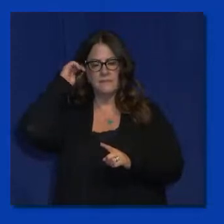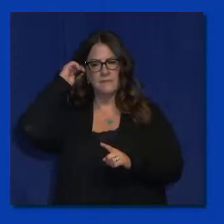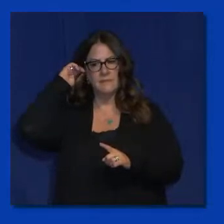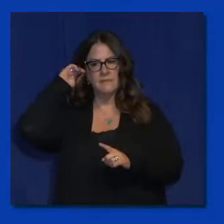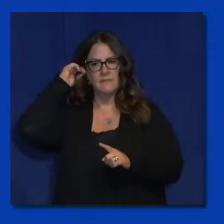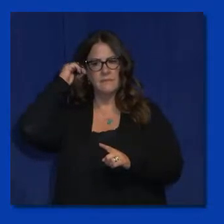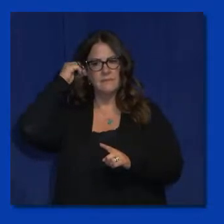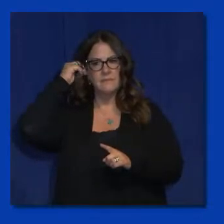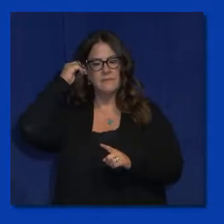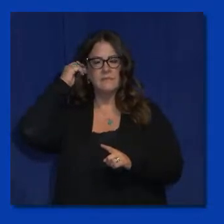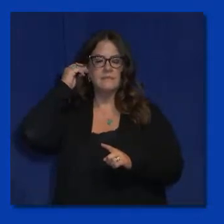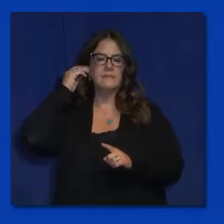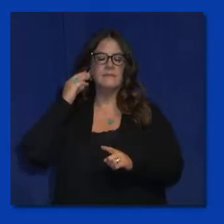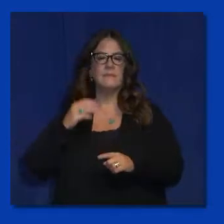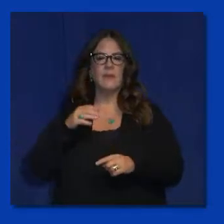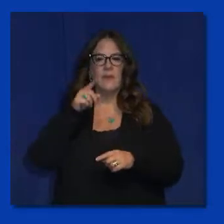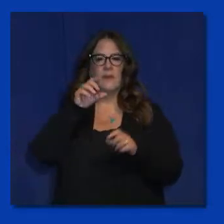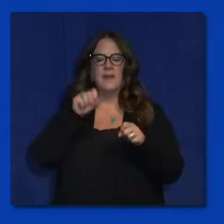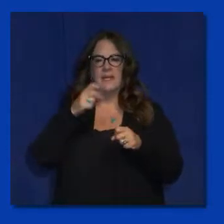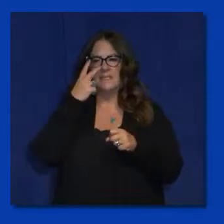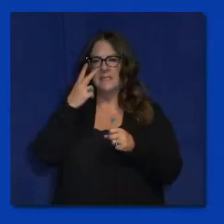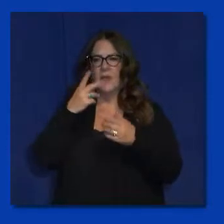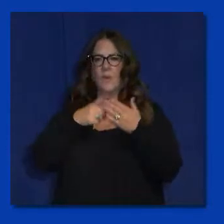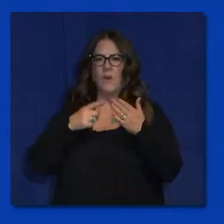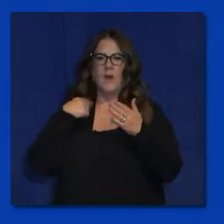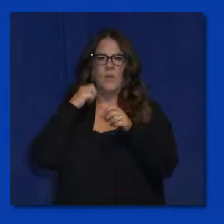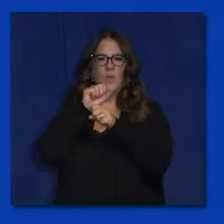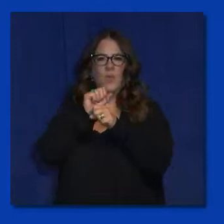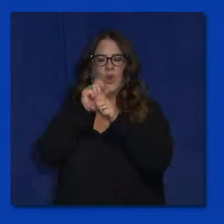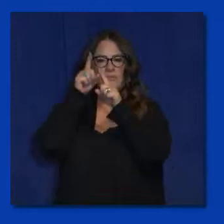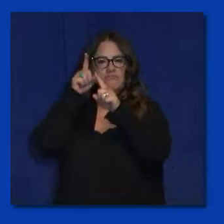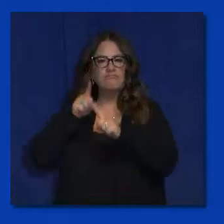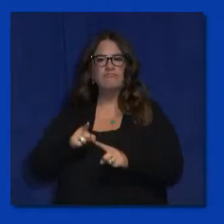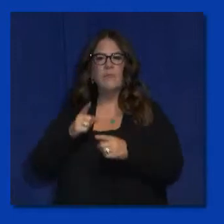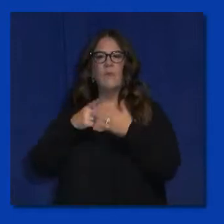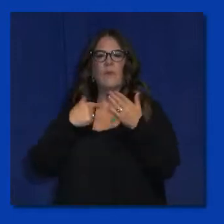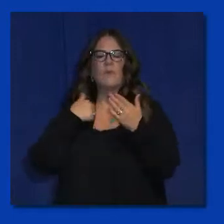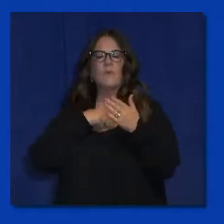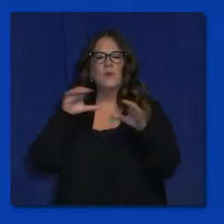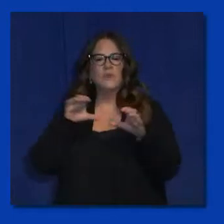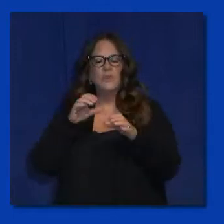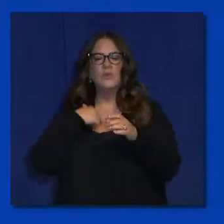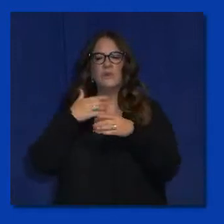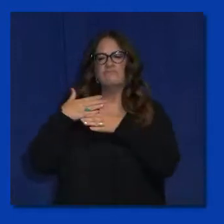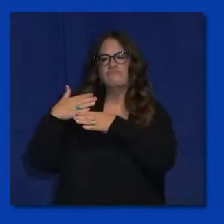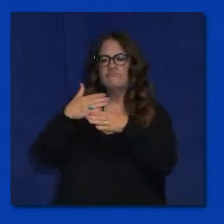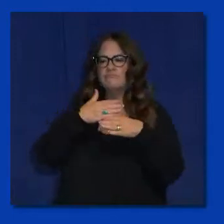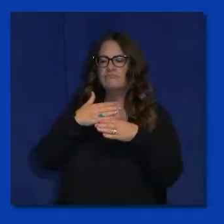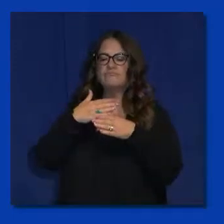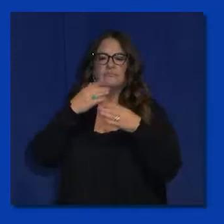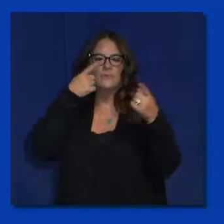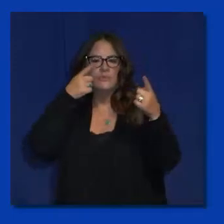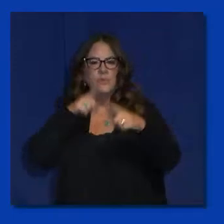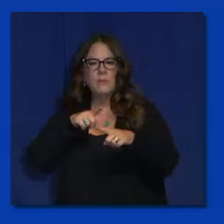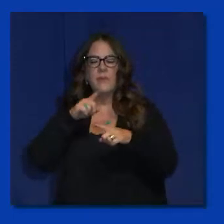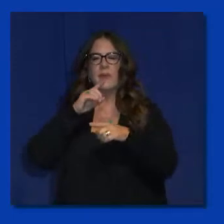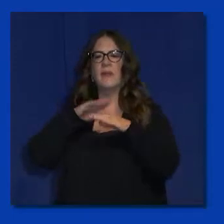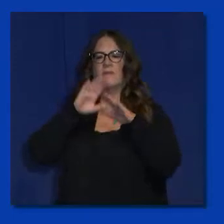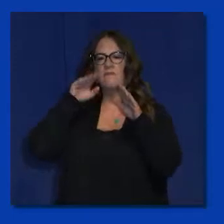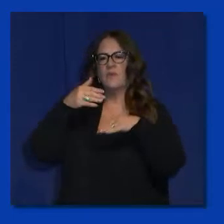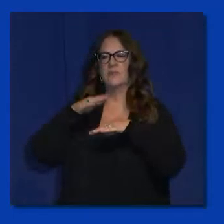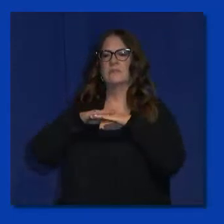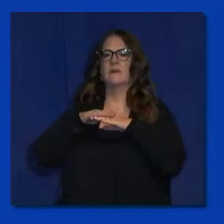of prescribed burns, the work we're doing in partnership with the federal government. The Biden administration has been an incredible partner on our shared stewardship agreement and focusing on